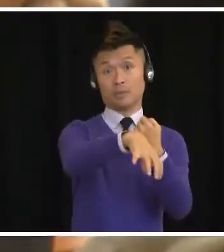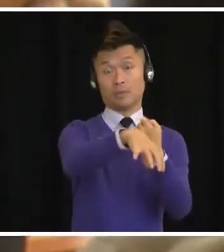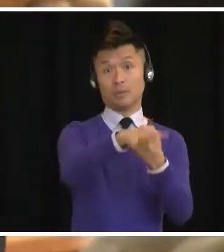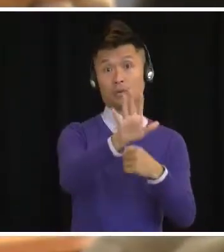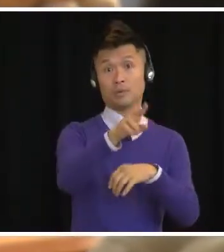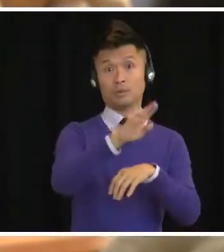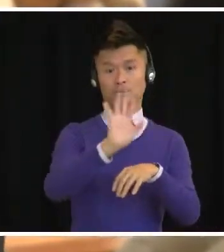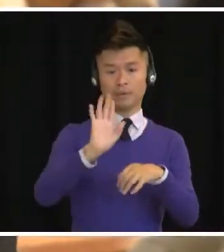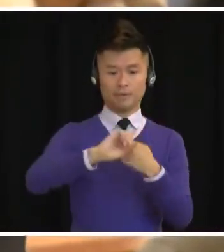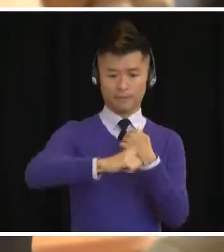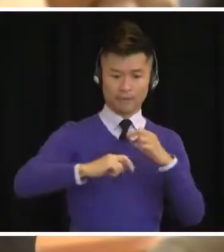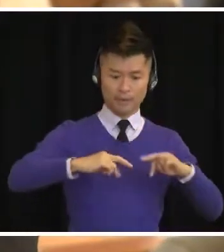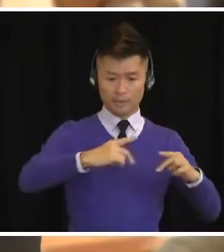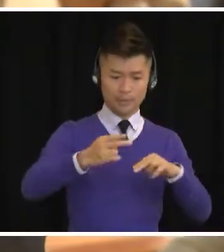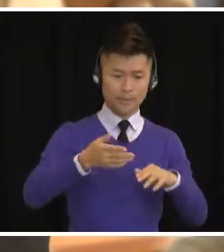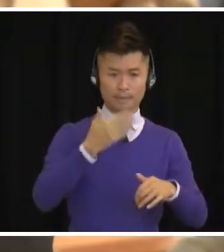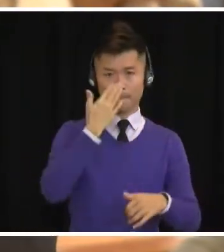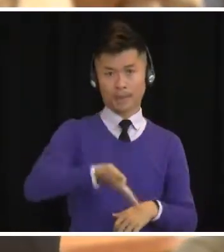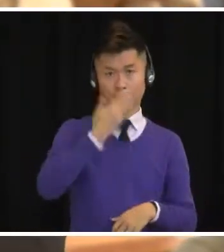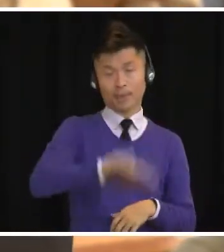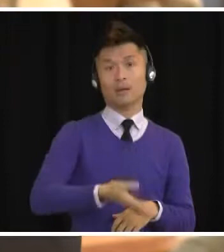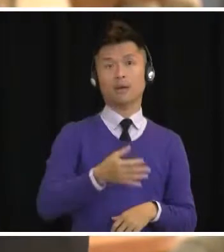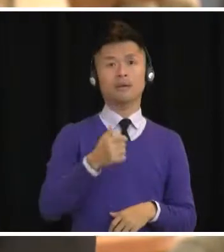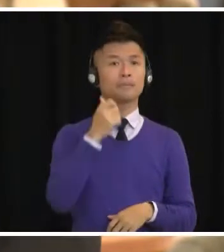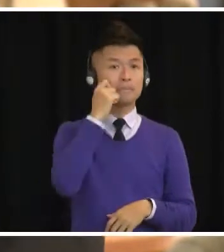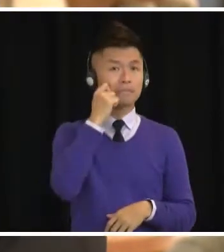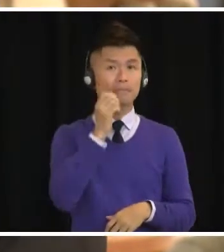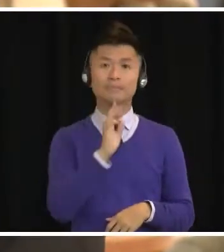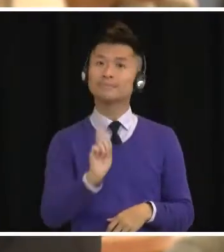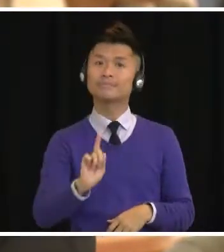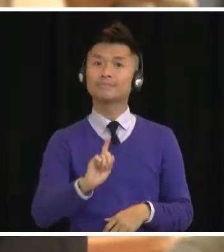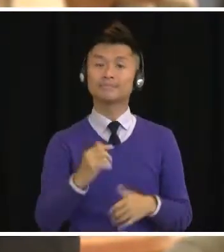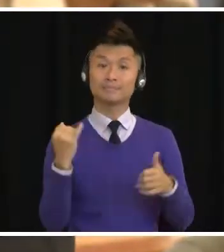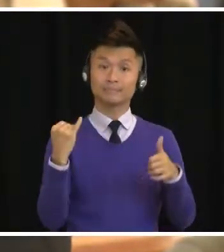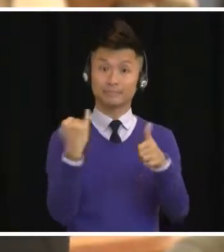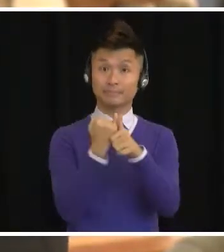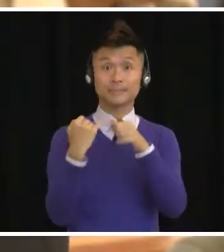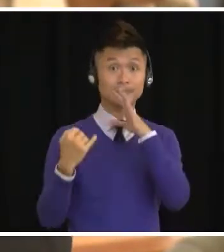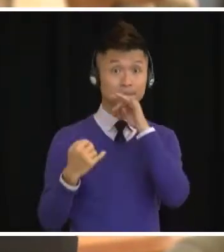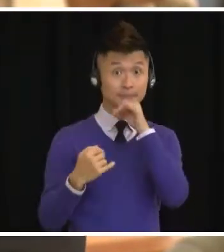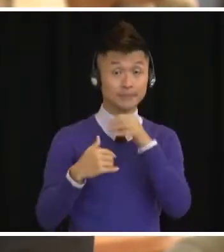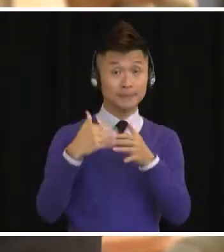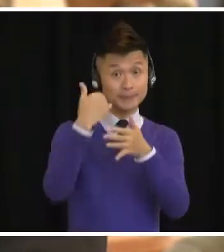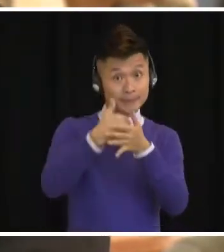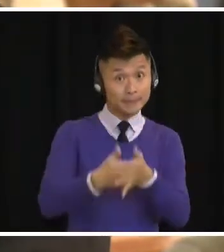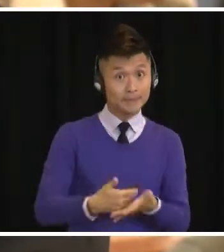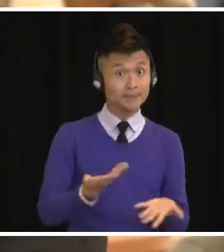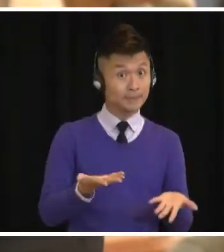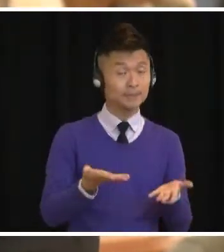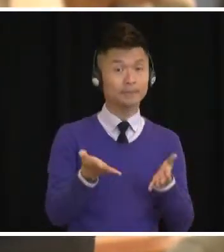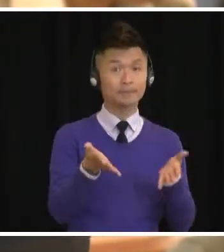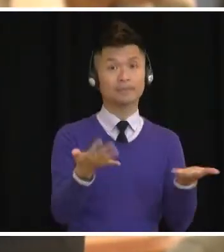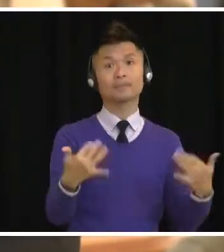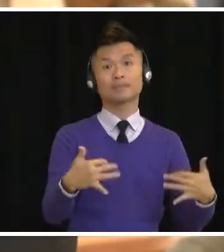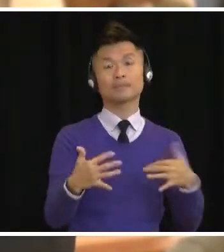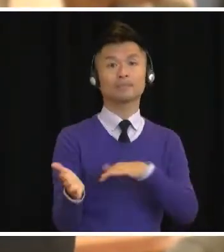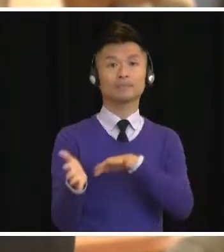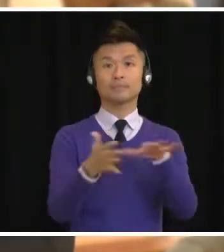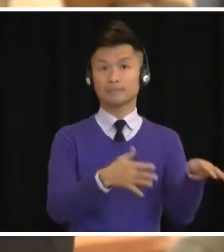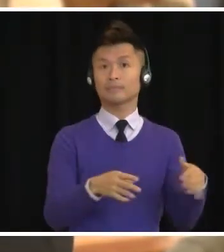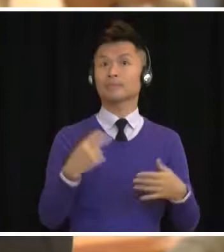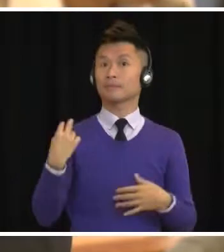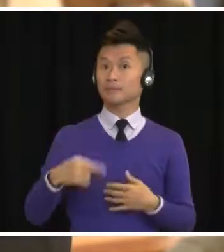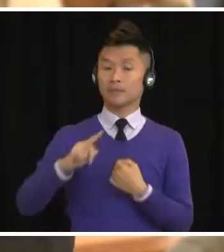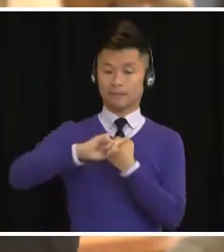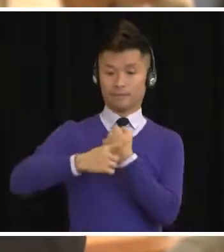And the draft to change maturity age from 20 to 18, why hasn't it